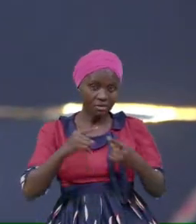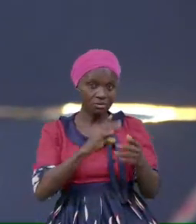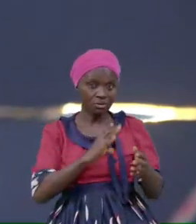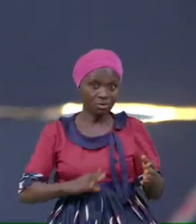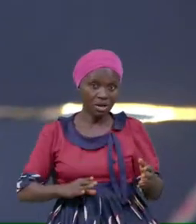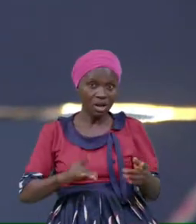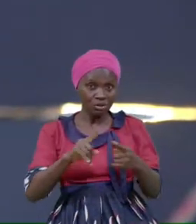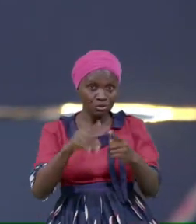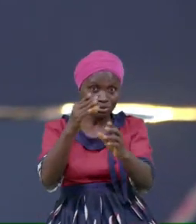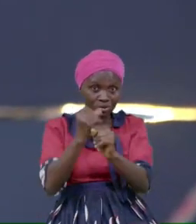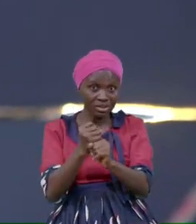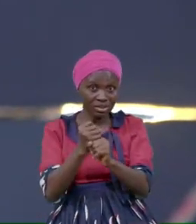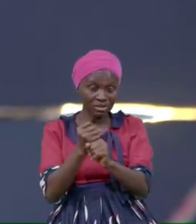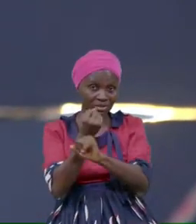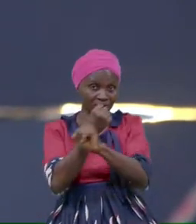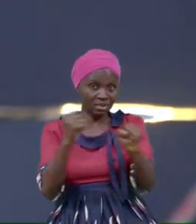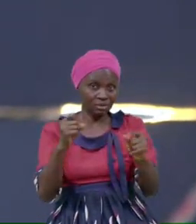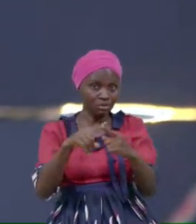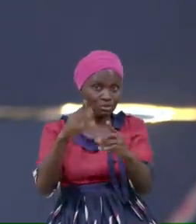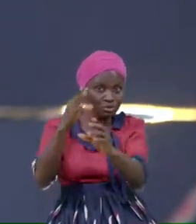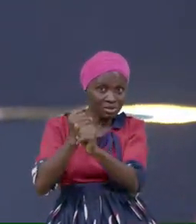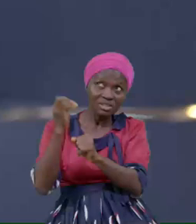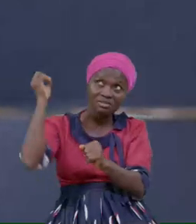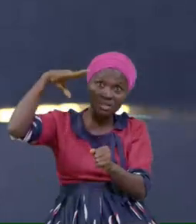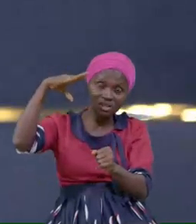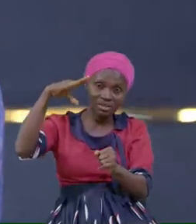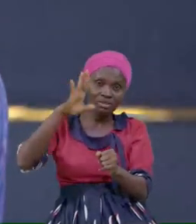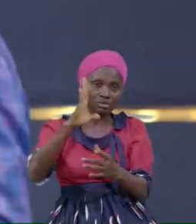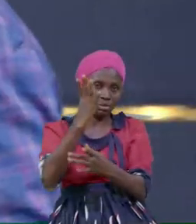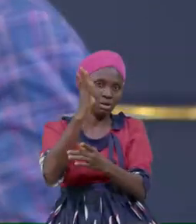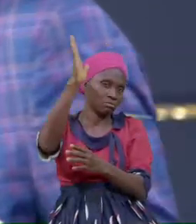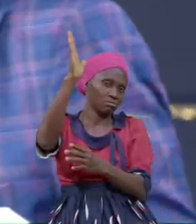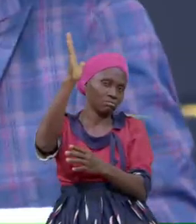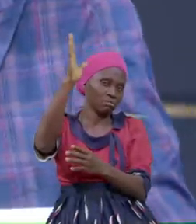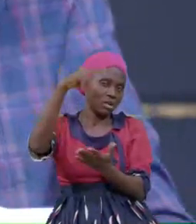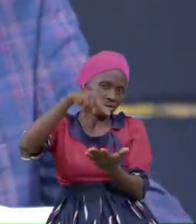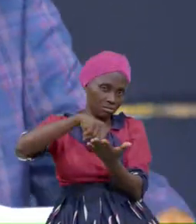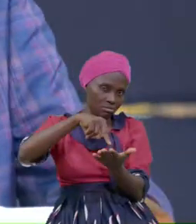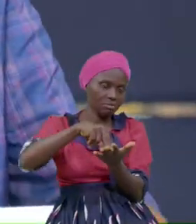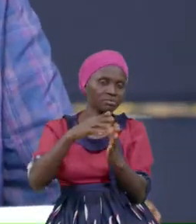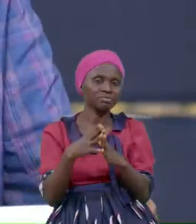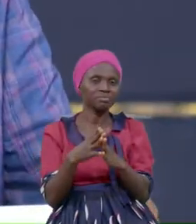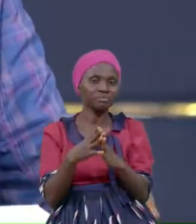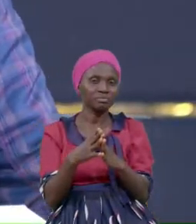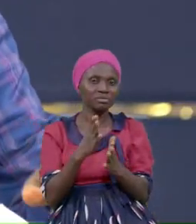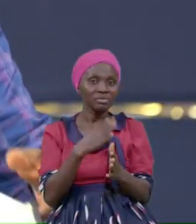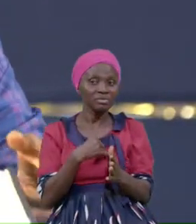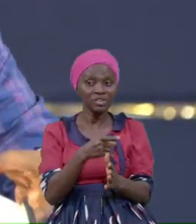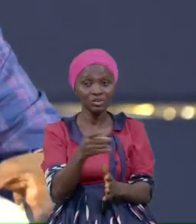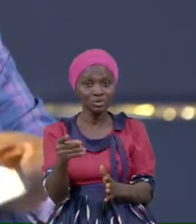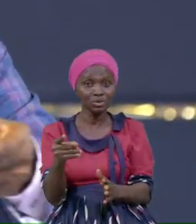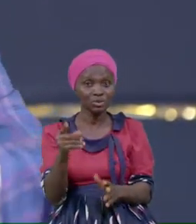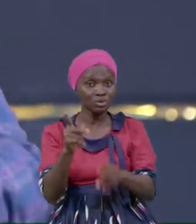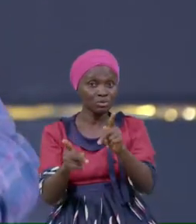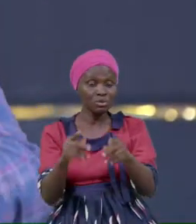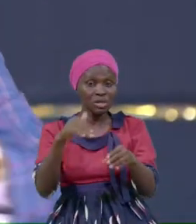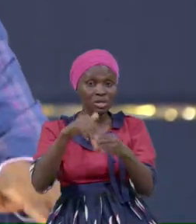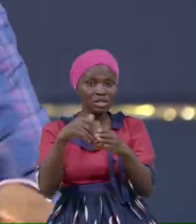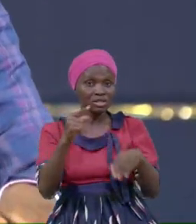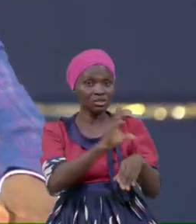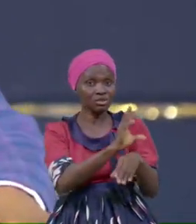You raise up your hand and you stand up. And those in their homes and those in churches all over the